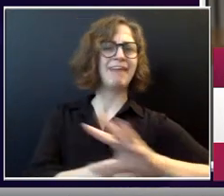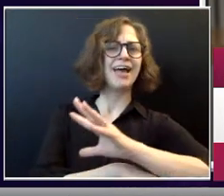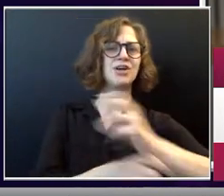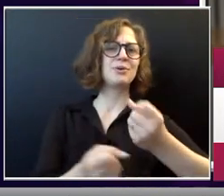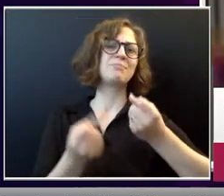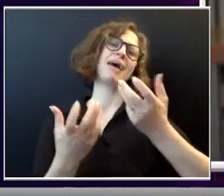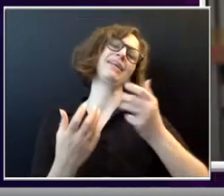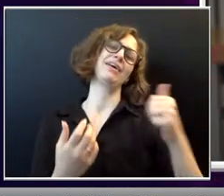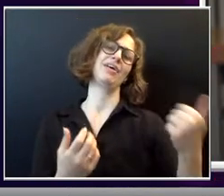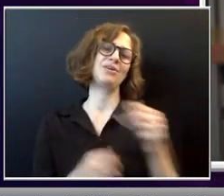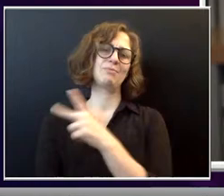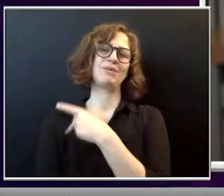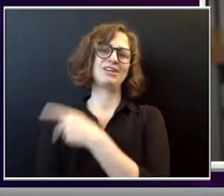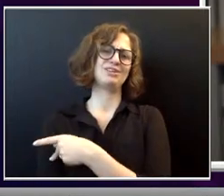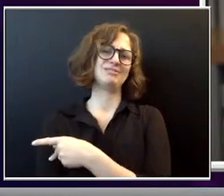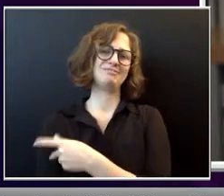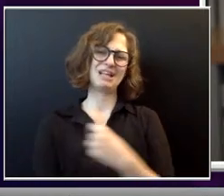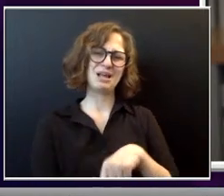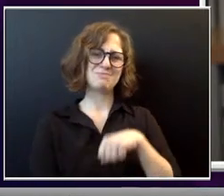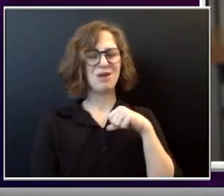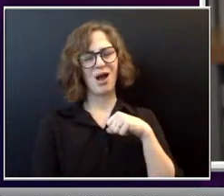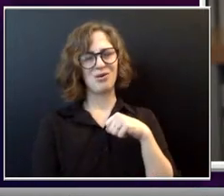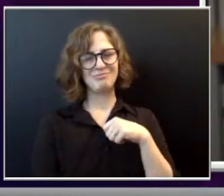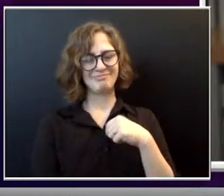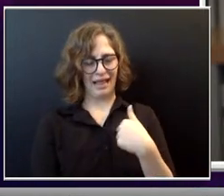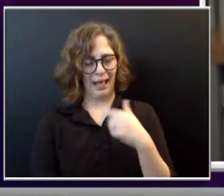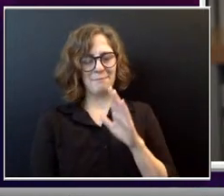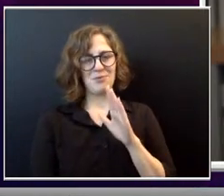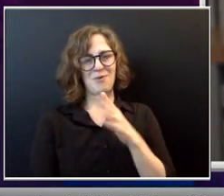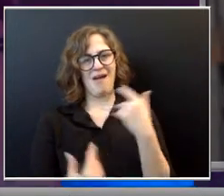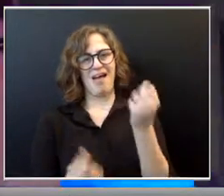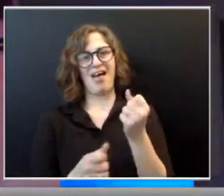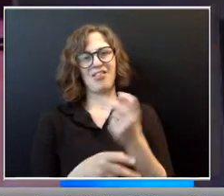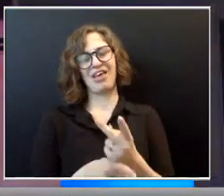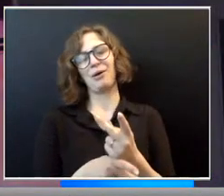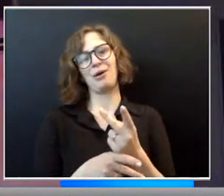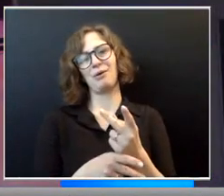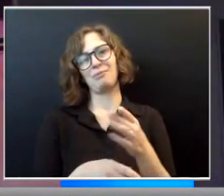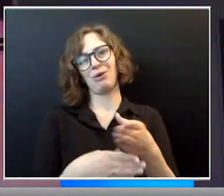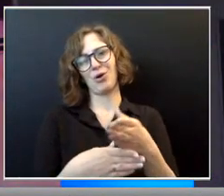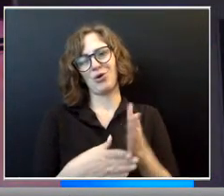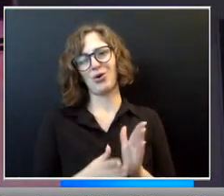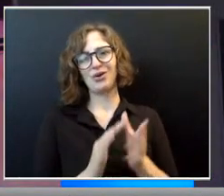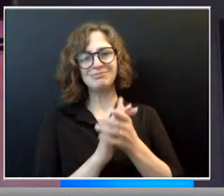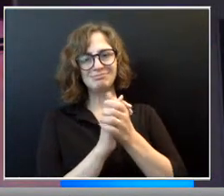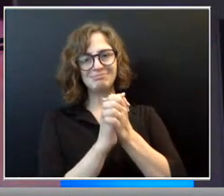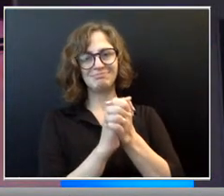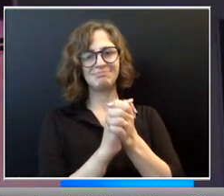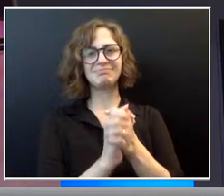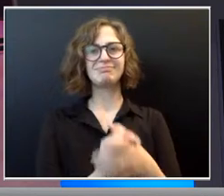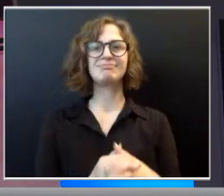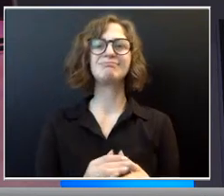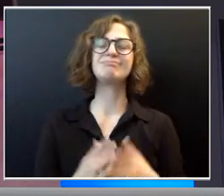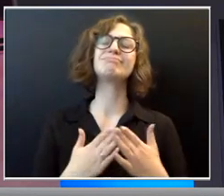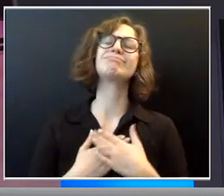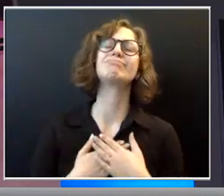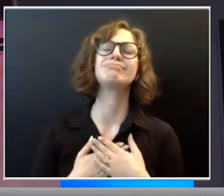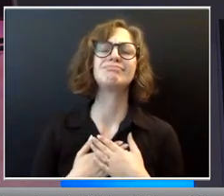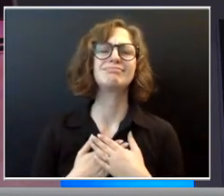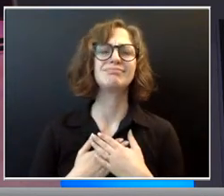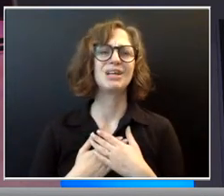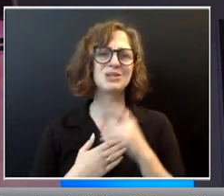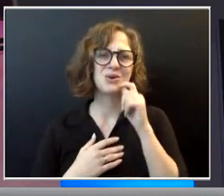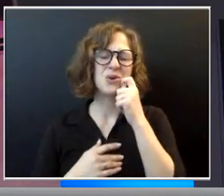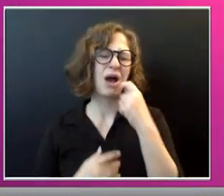I'm proud to be your healthcare partner. Congratulations. That is so cool. I just love her to